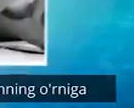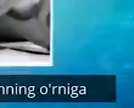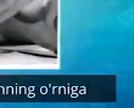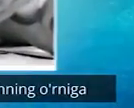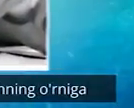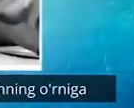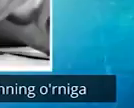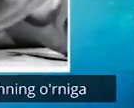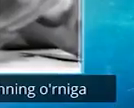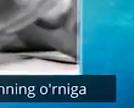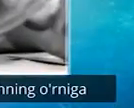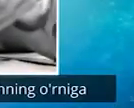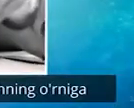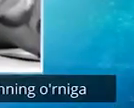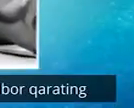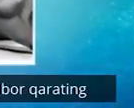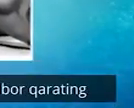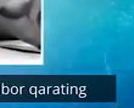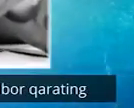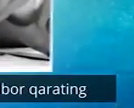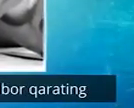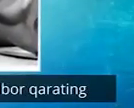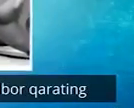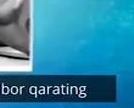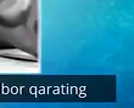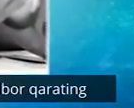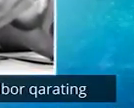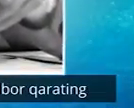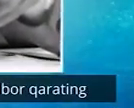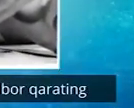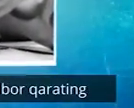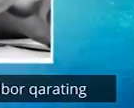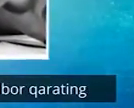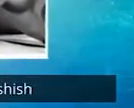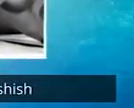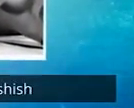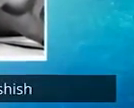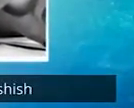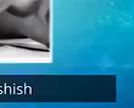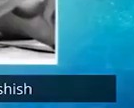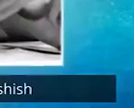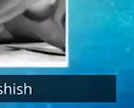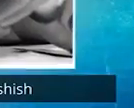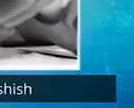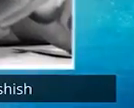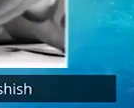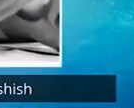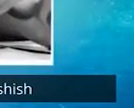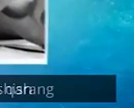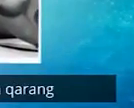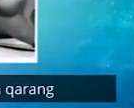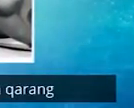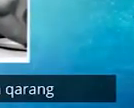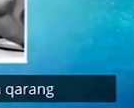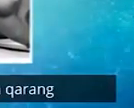worrying about what to say when networking, focus on asking people about themselves and their work. View networking as getting to know